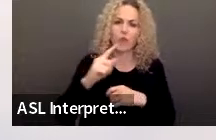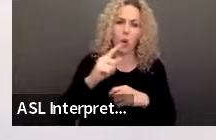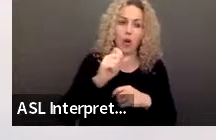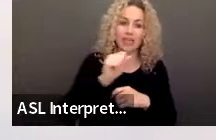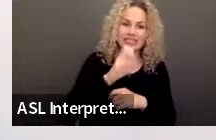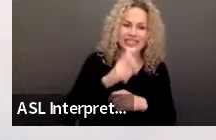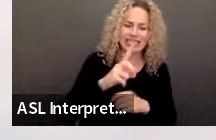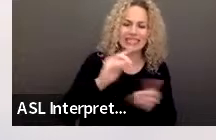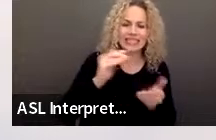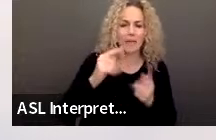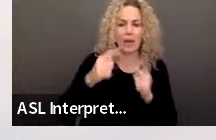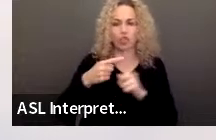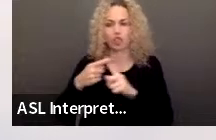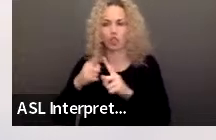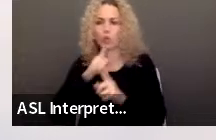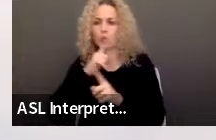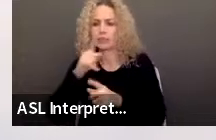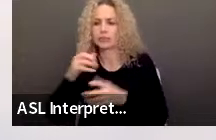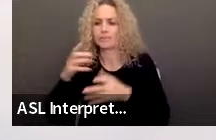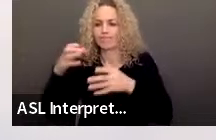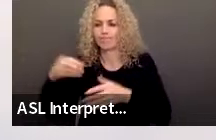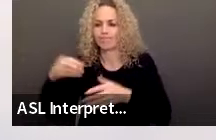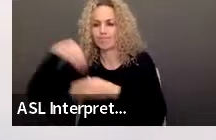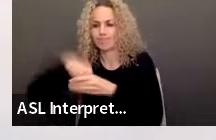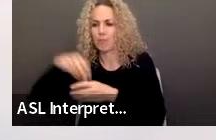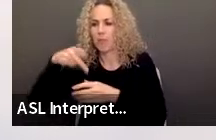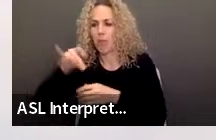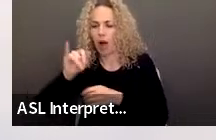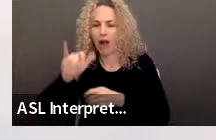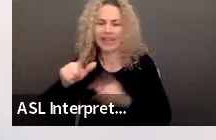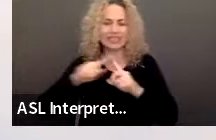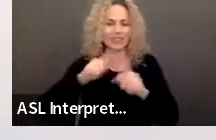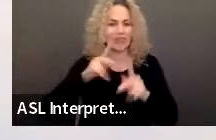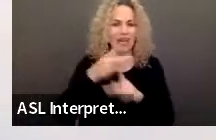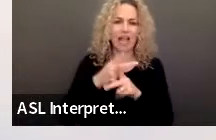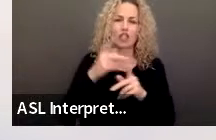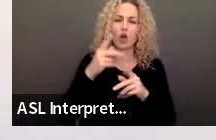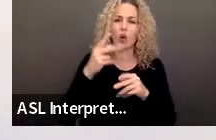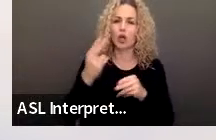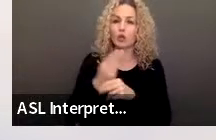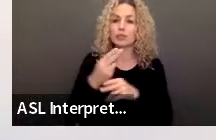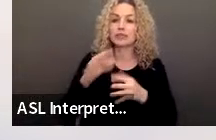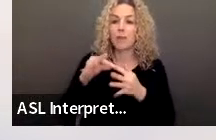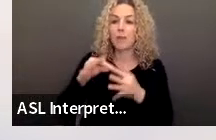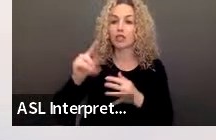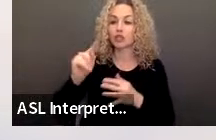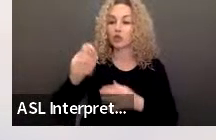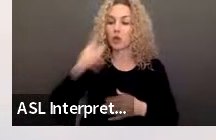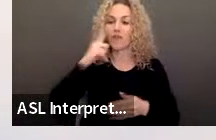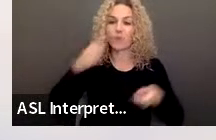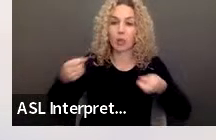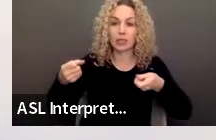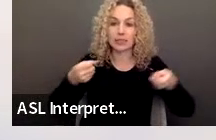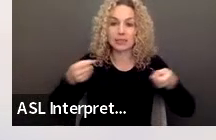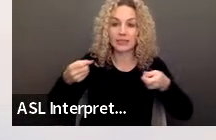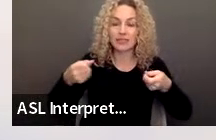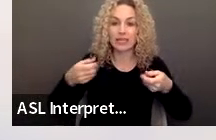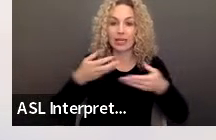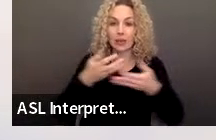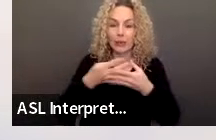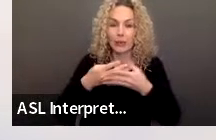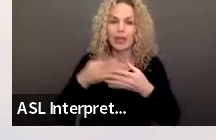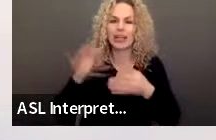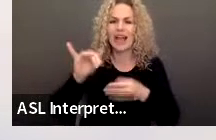And so these young adults are sifting that with a special tool, and it's a plastic, like